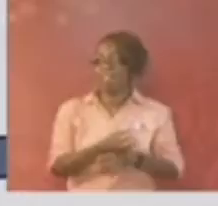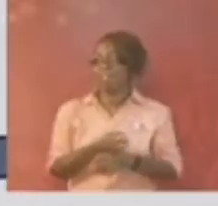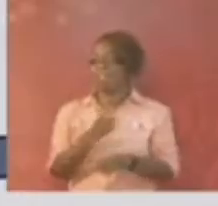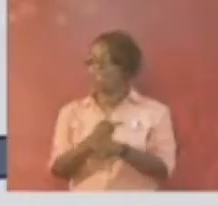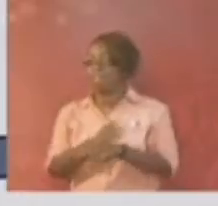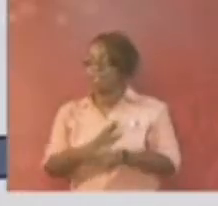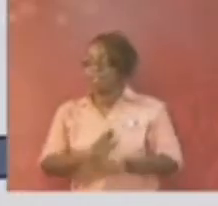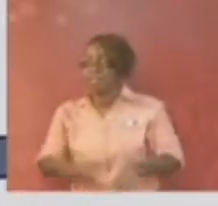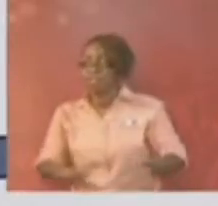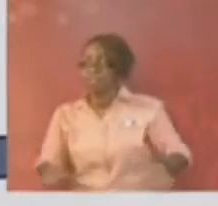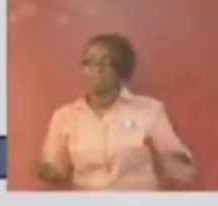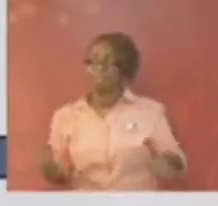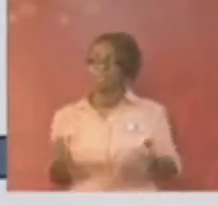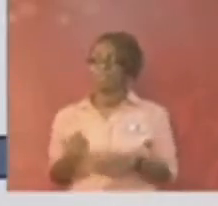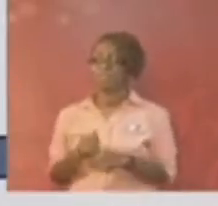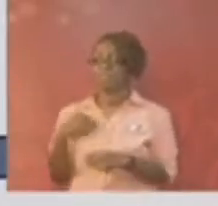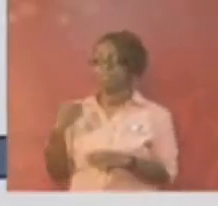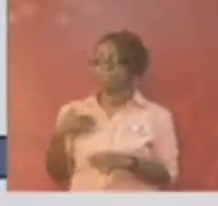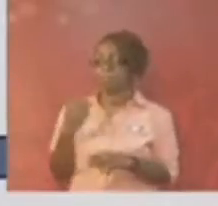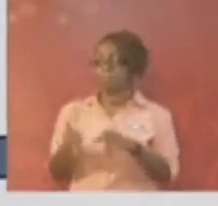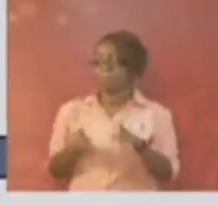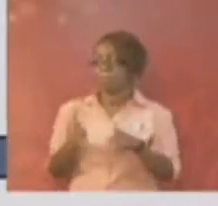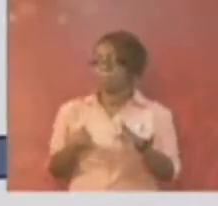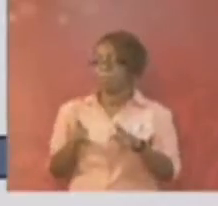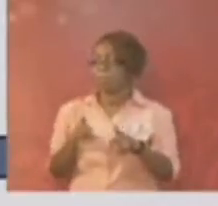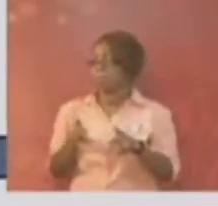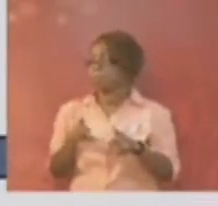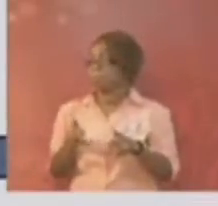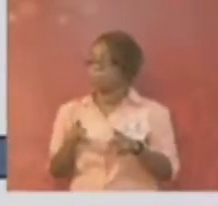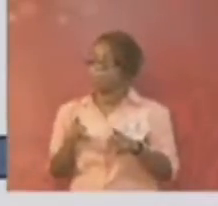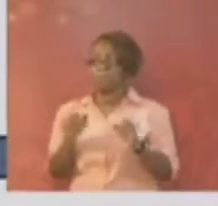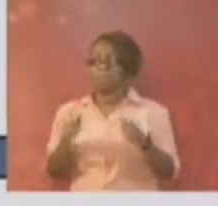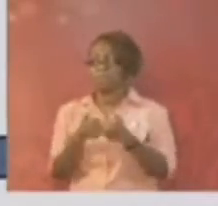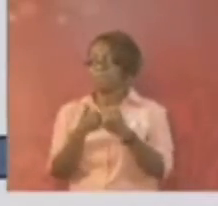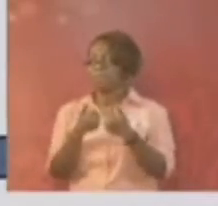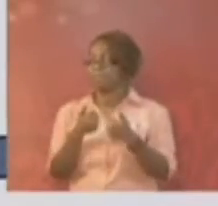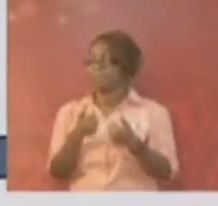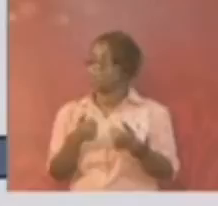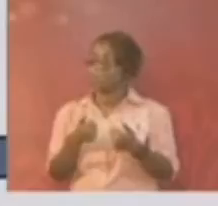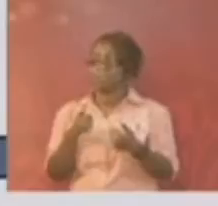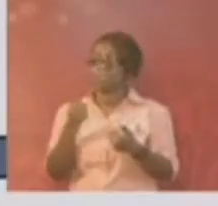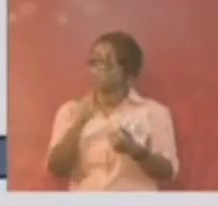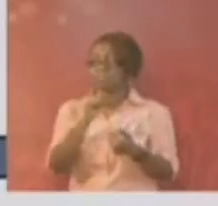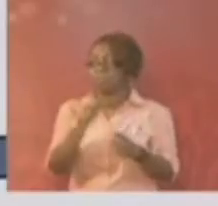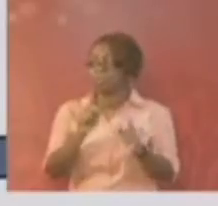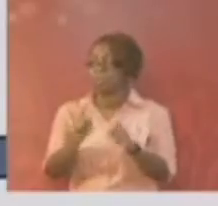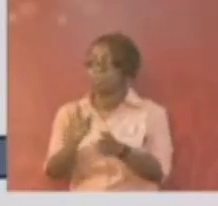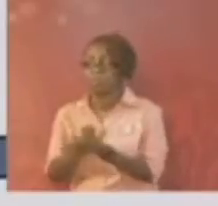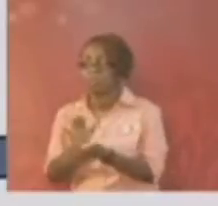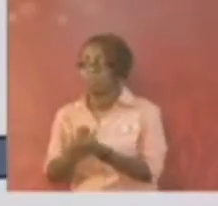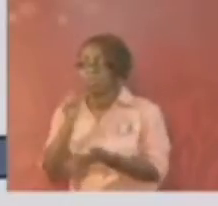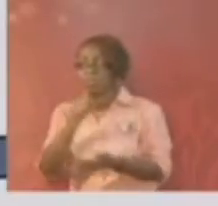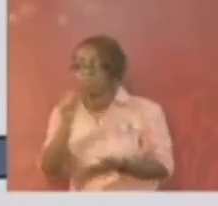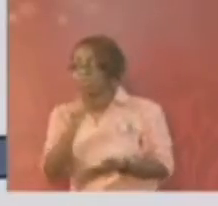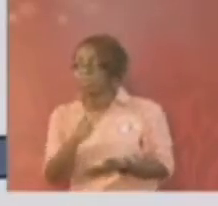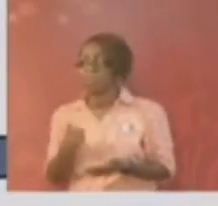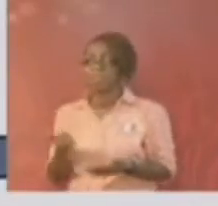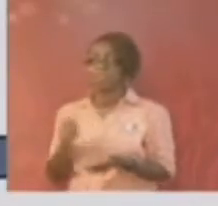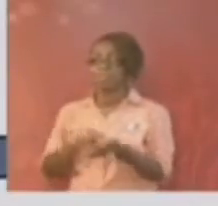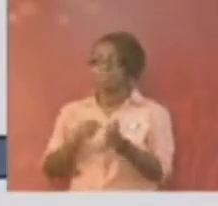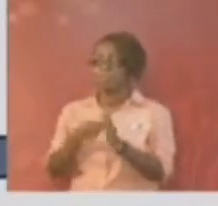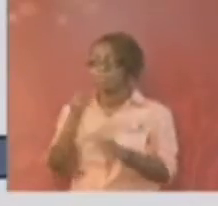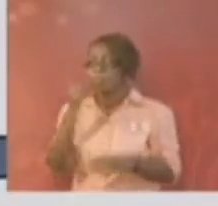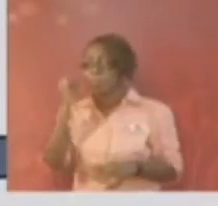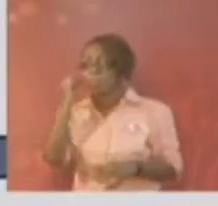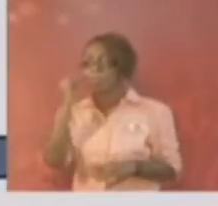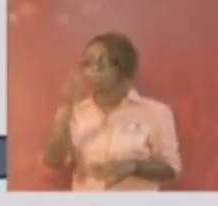and adolescents who are now not in school and spending some unsupervised time at home,